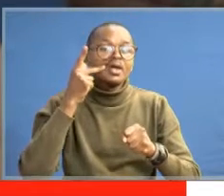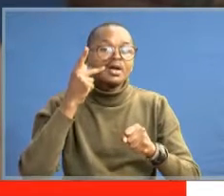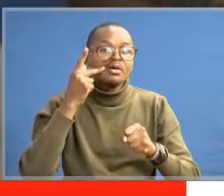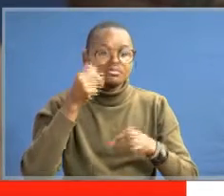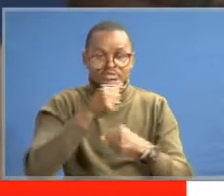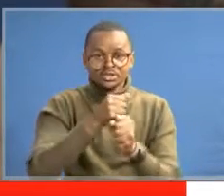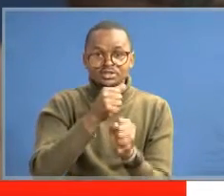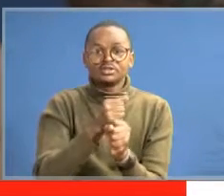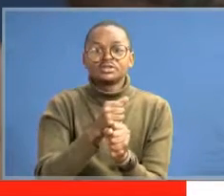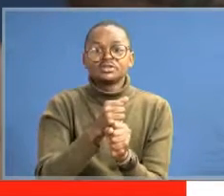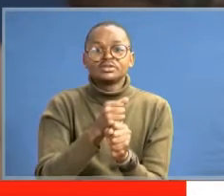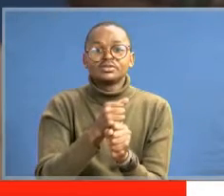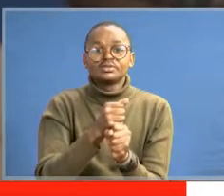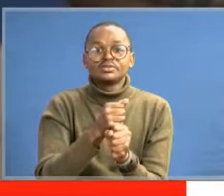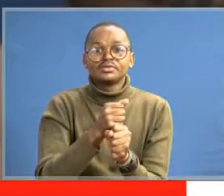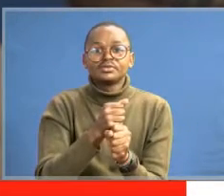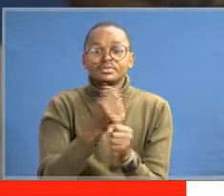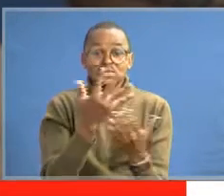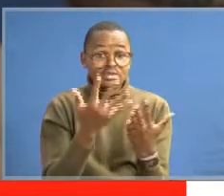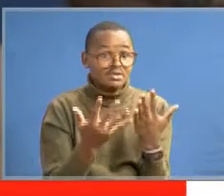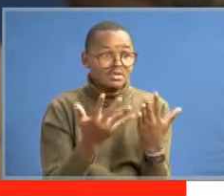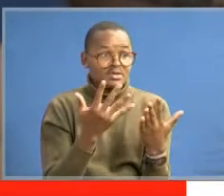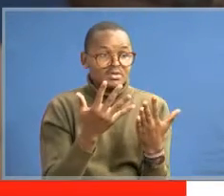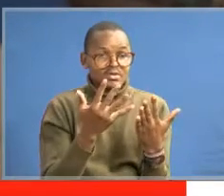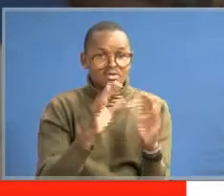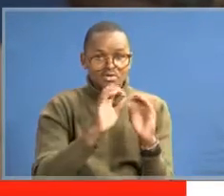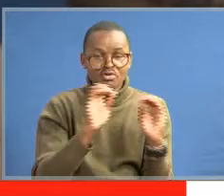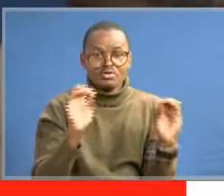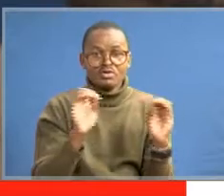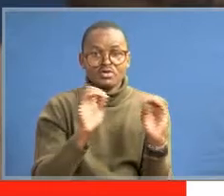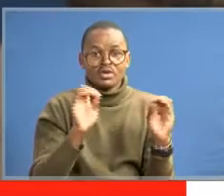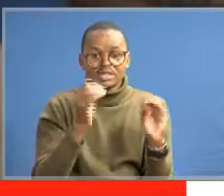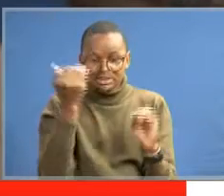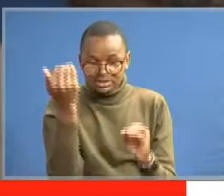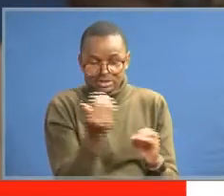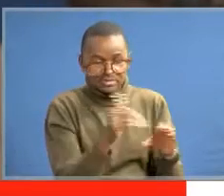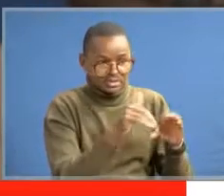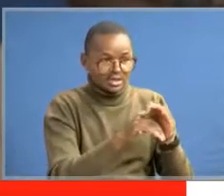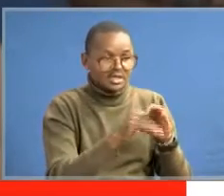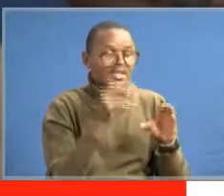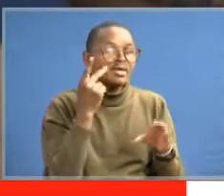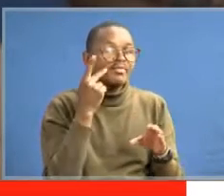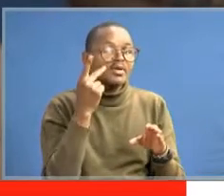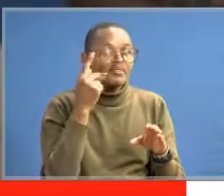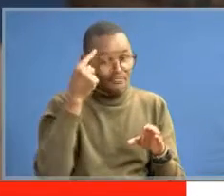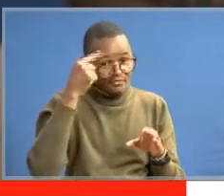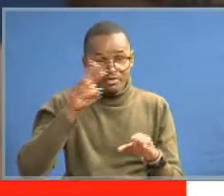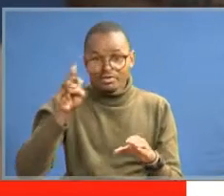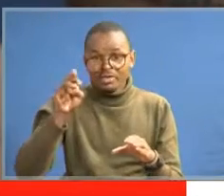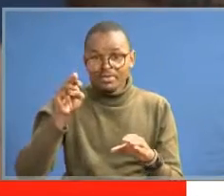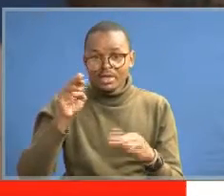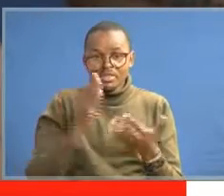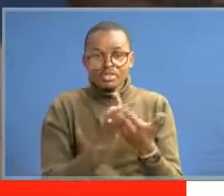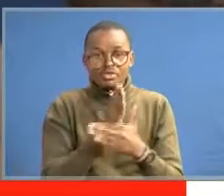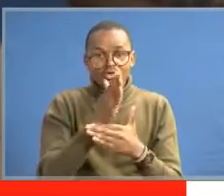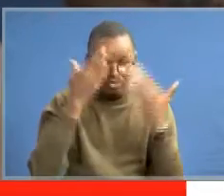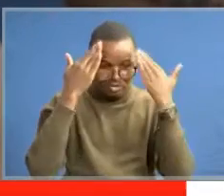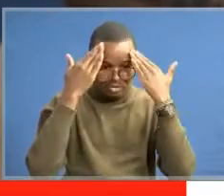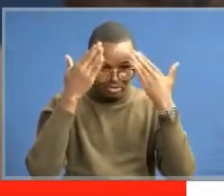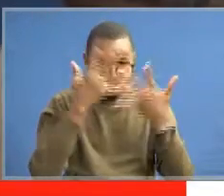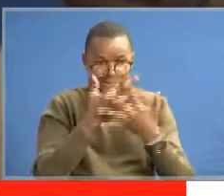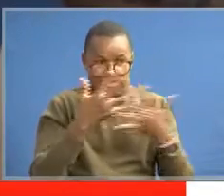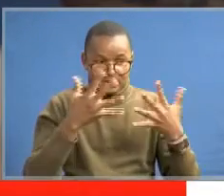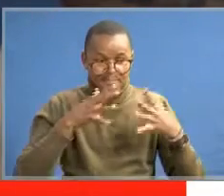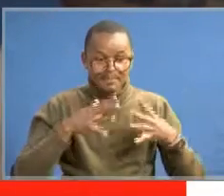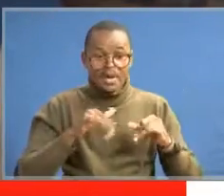on just seemingly normal children in Kibera, for them to go through. Did you know that some